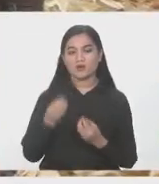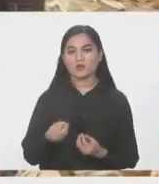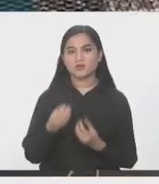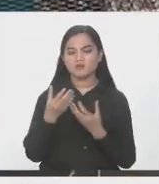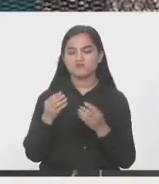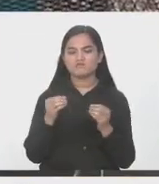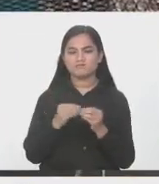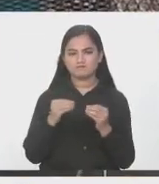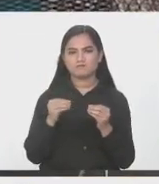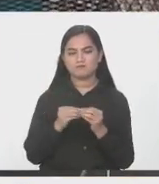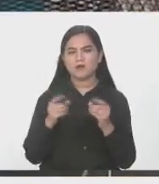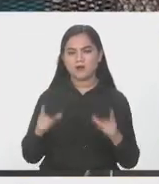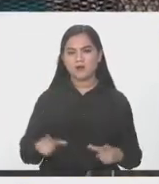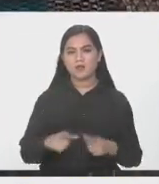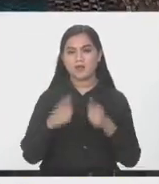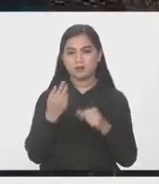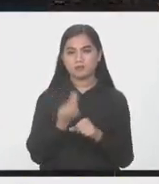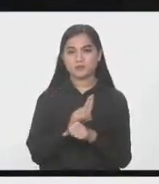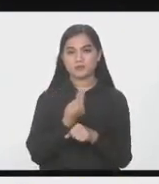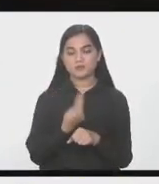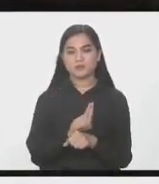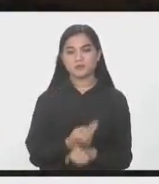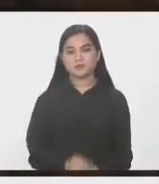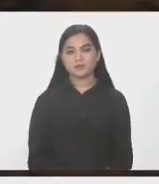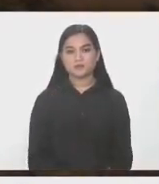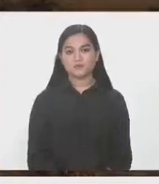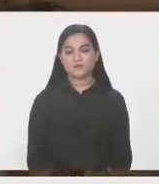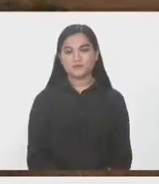more sustainable livelihood.